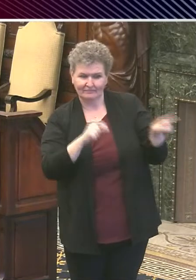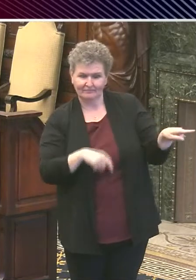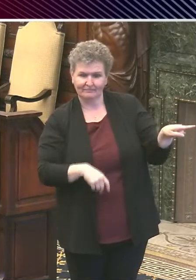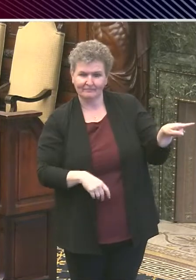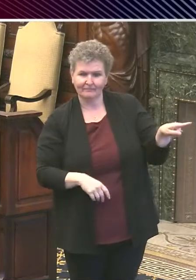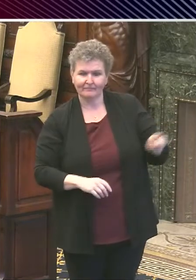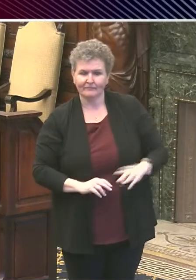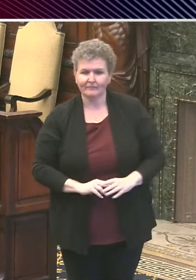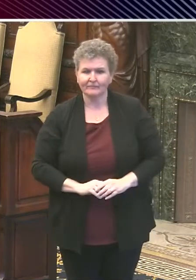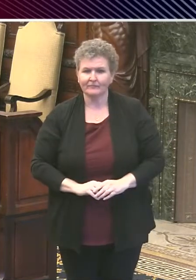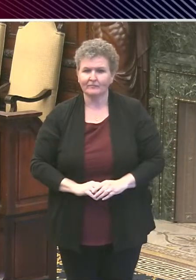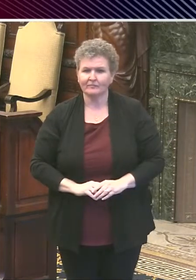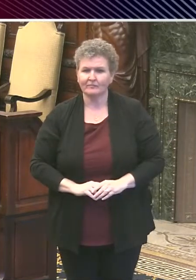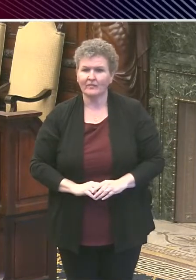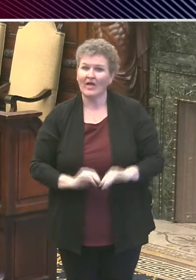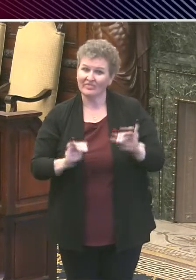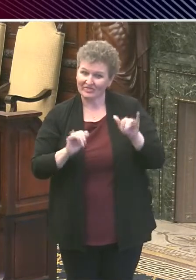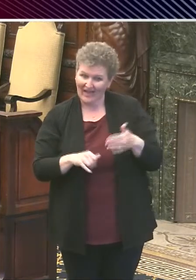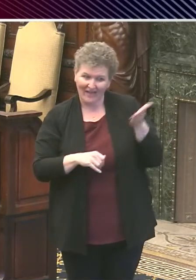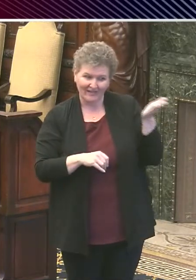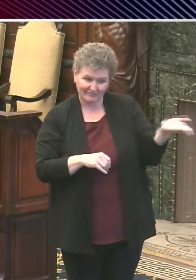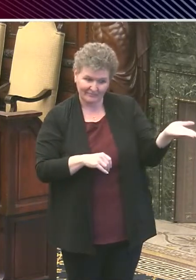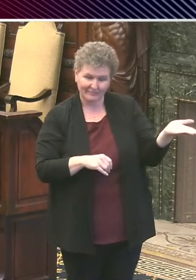here, and this one here.